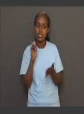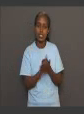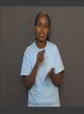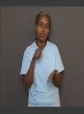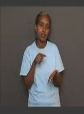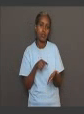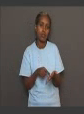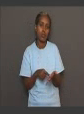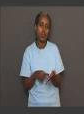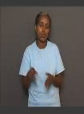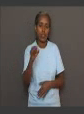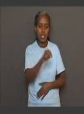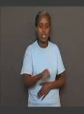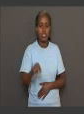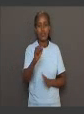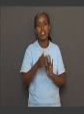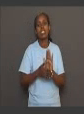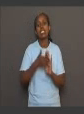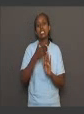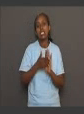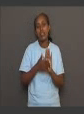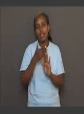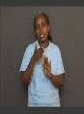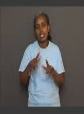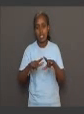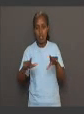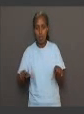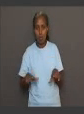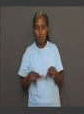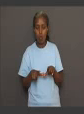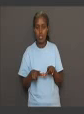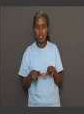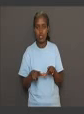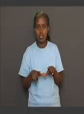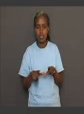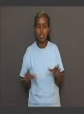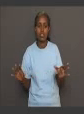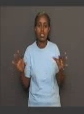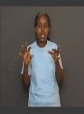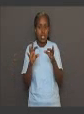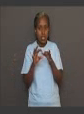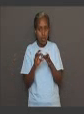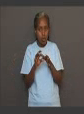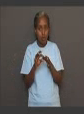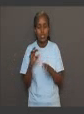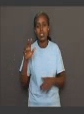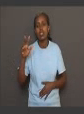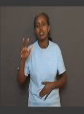point on the sphere's surface is located at the coordinates